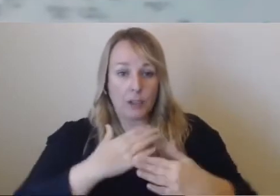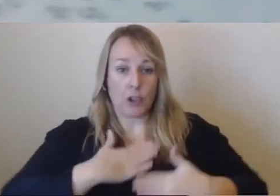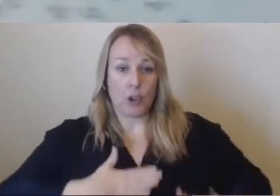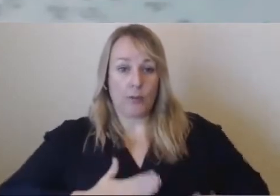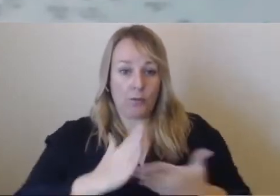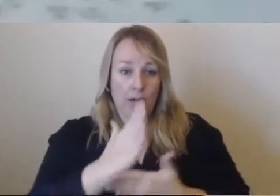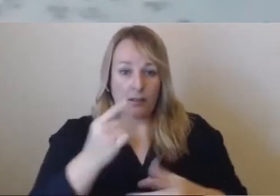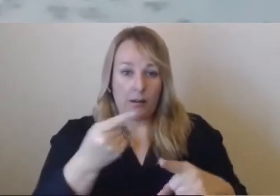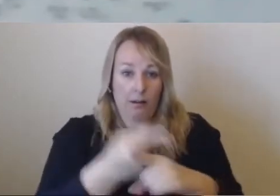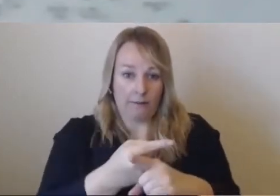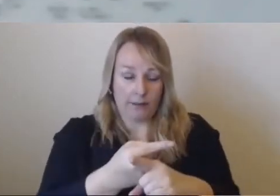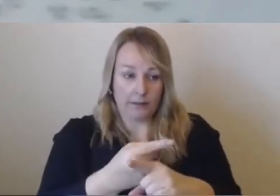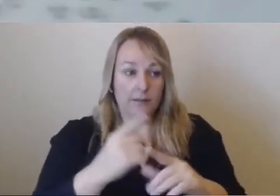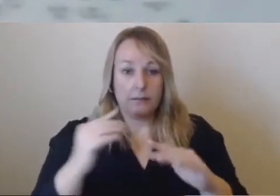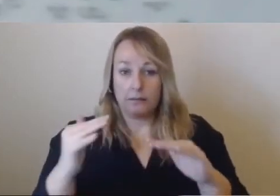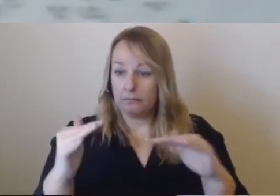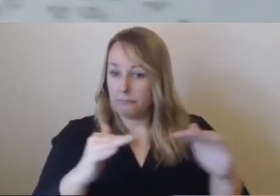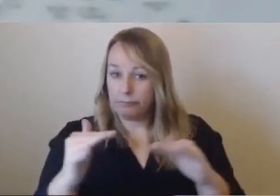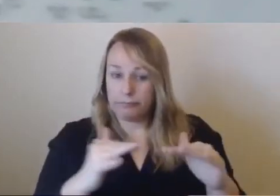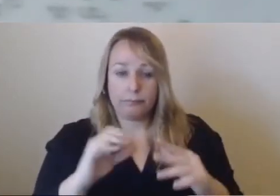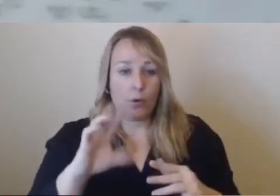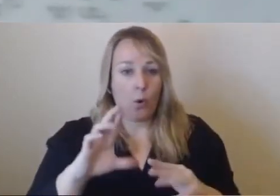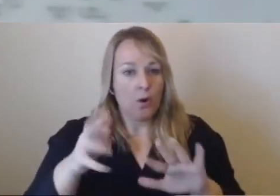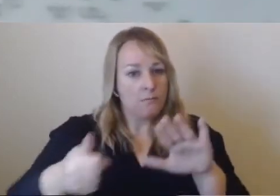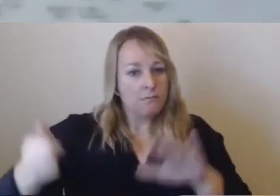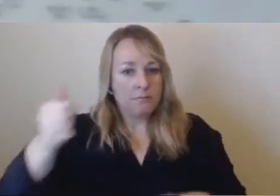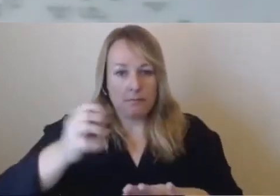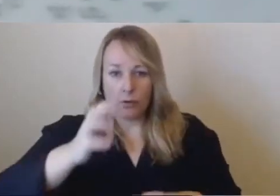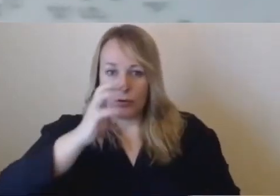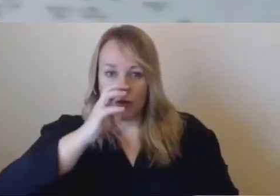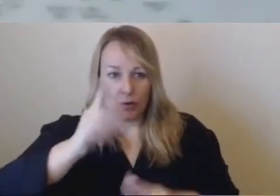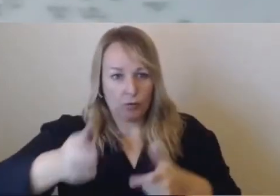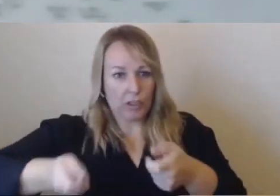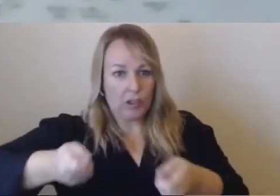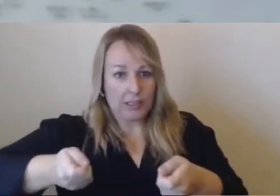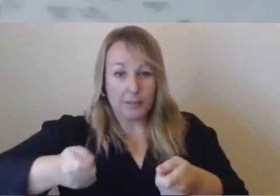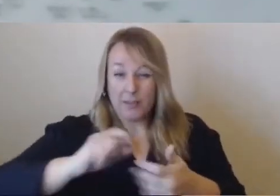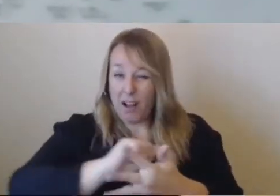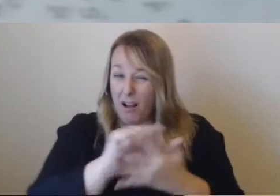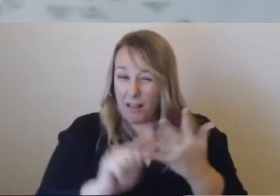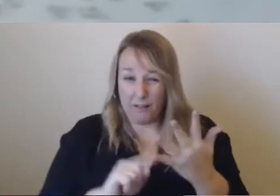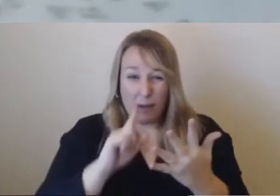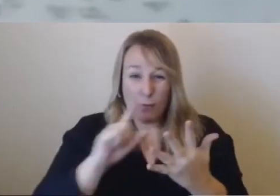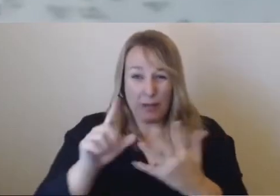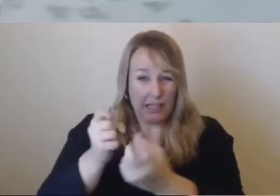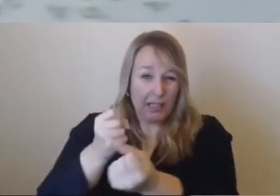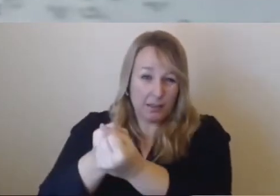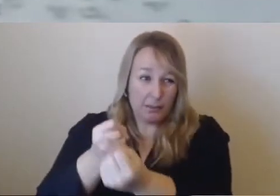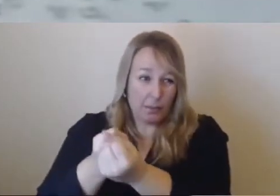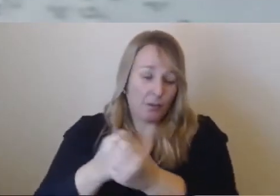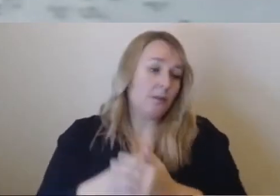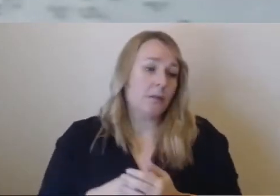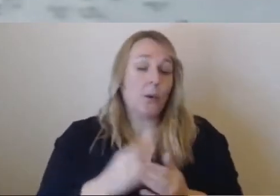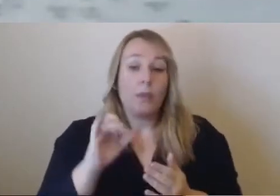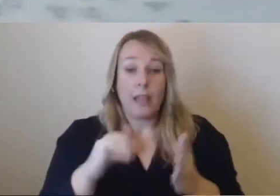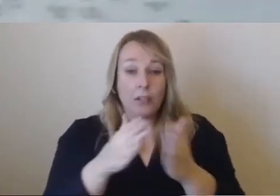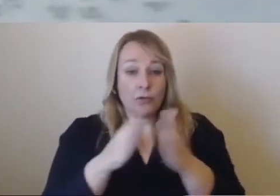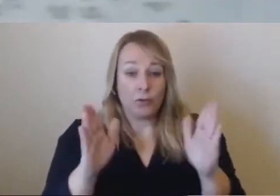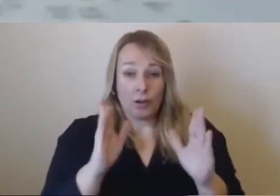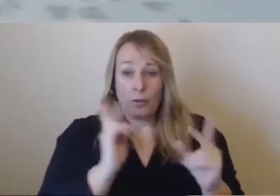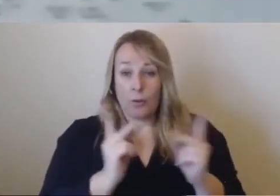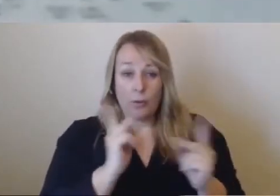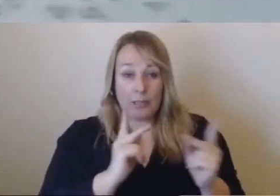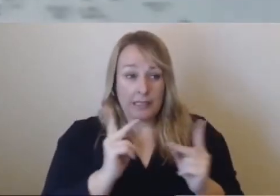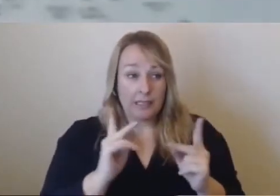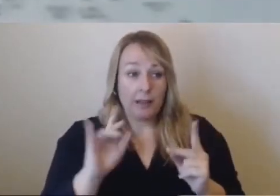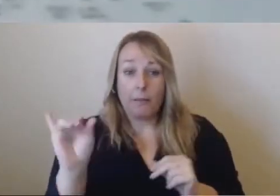conflict, to sustain autocratic regimes. And that is the part that concerns us, and in general, and this is something that also applies very